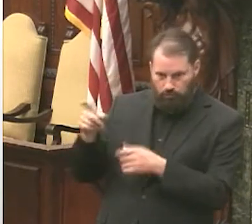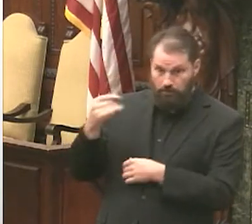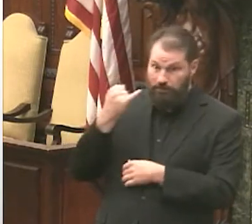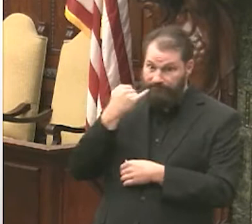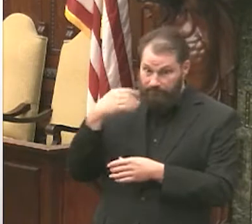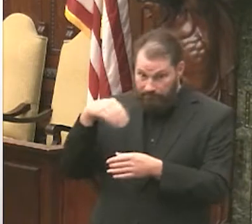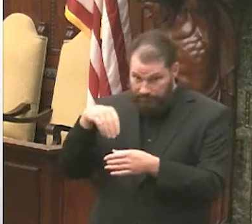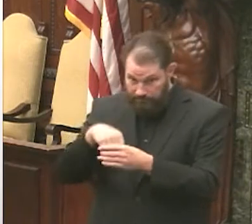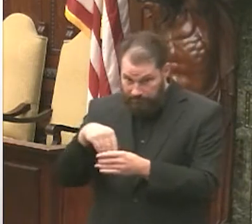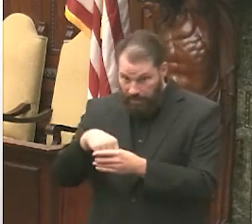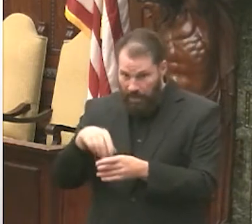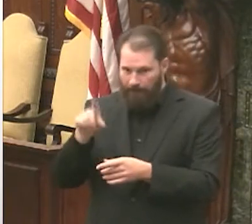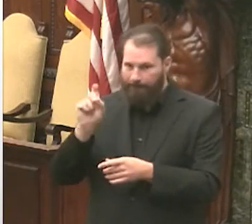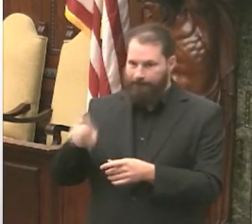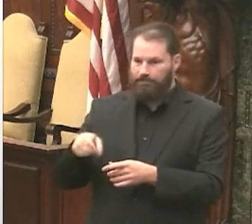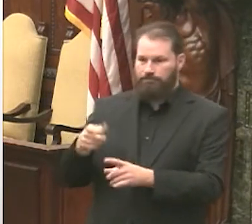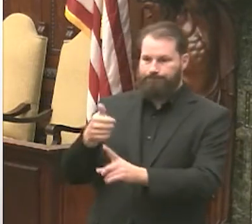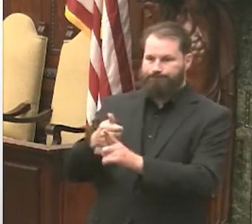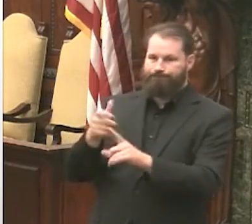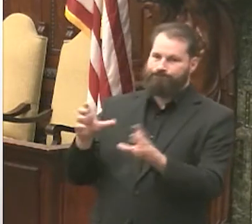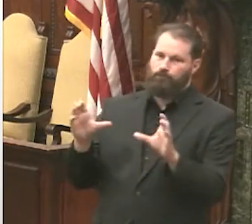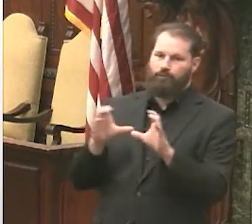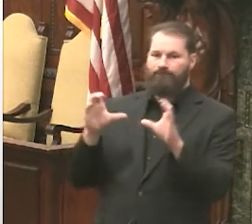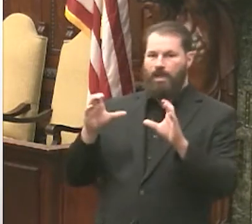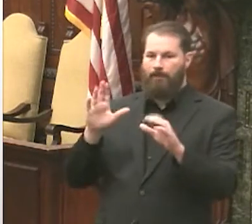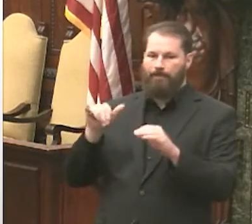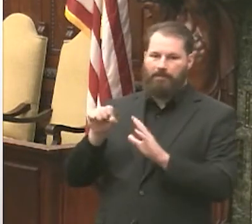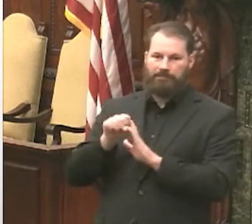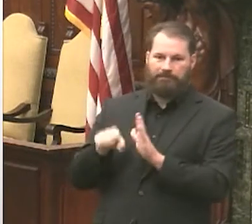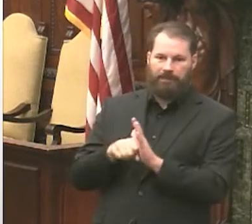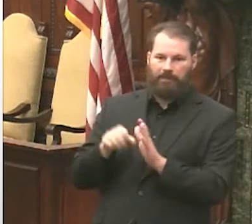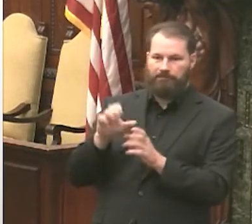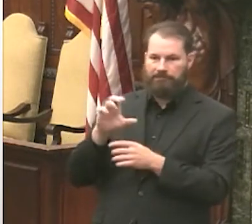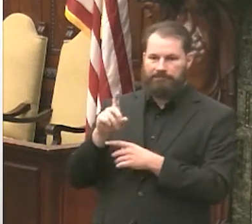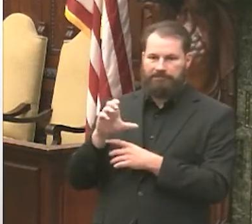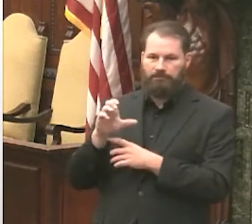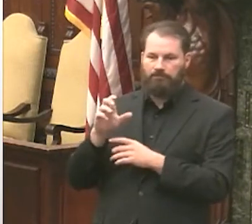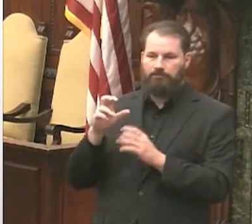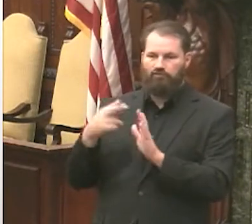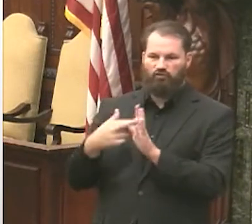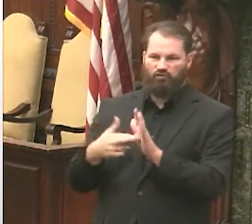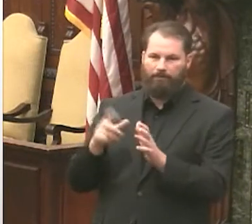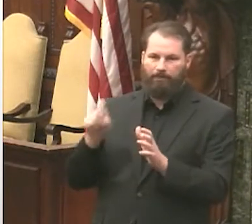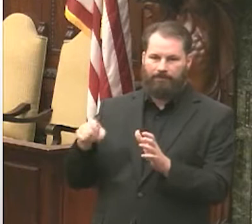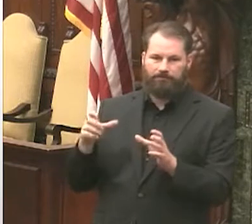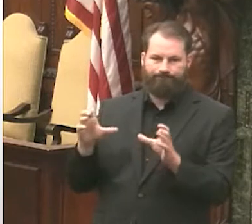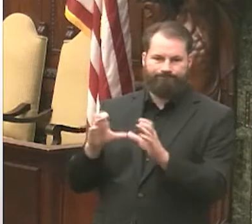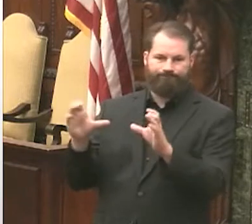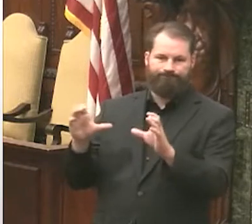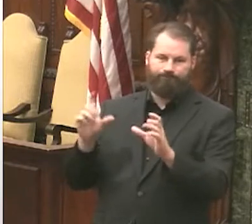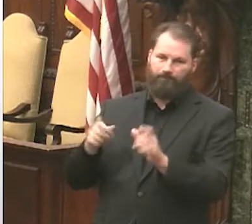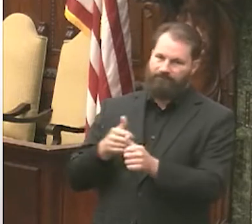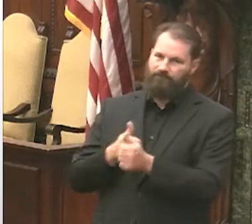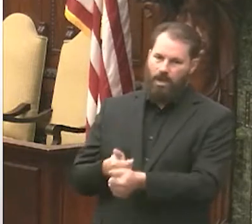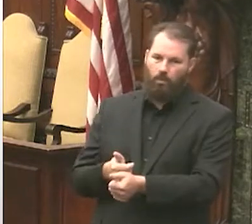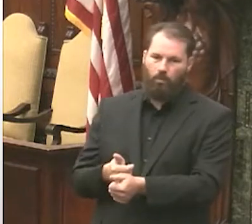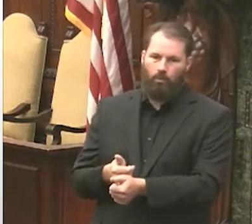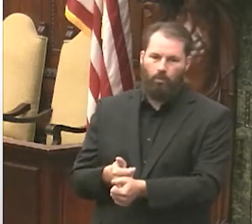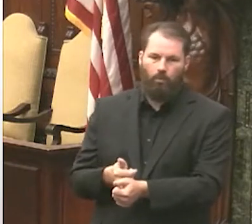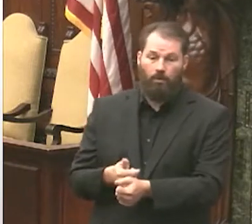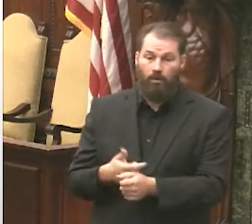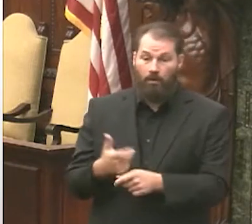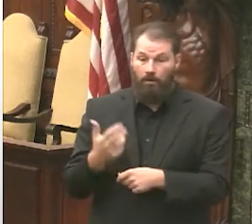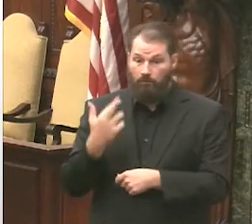website that they're following state and CDC safety guidelines. The safety guidelines are very important. Restaurants also must follow the